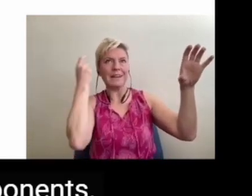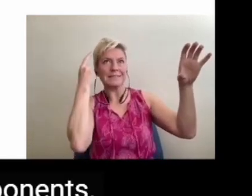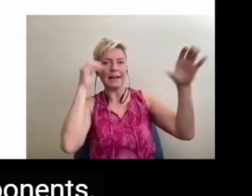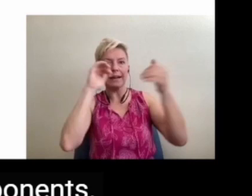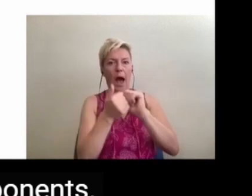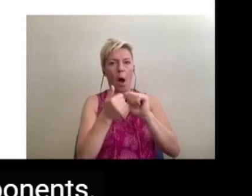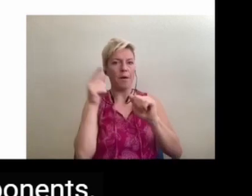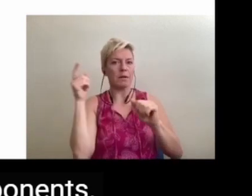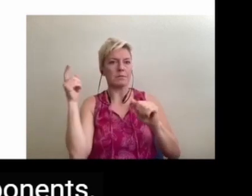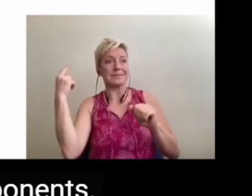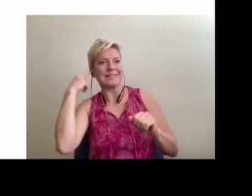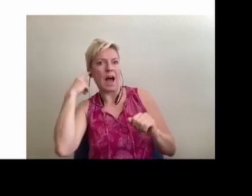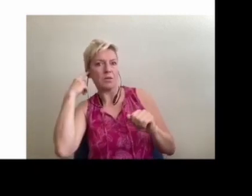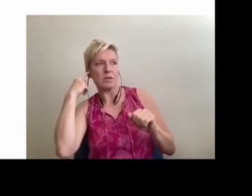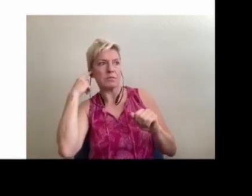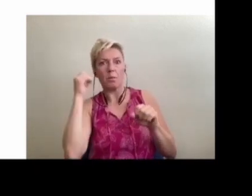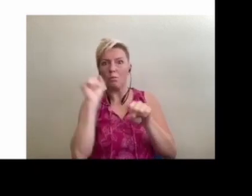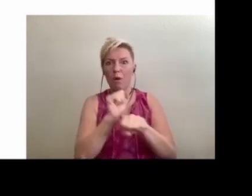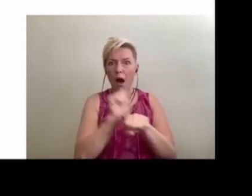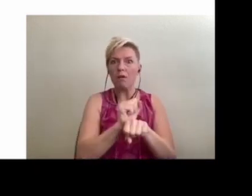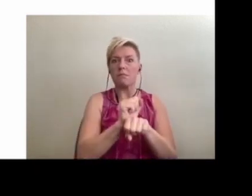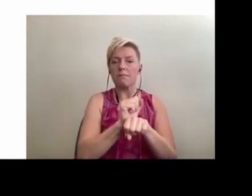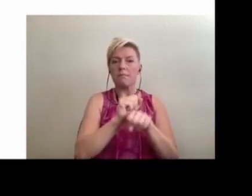and semantic components.